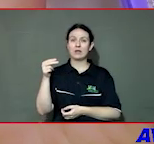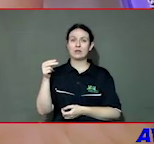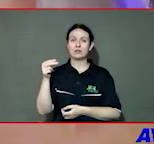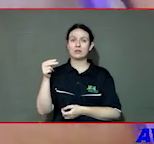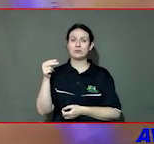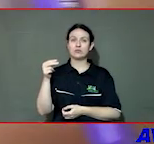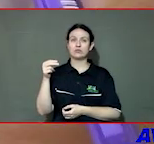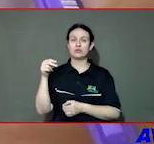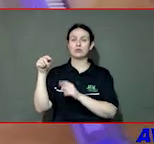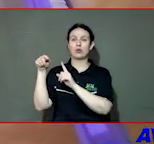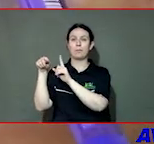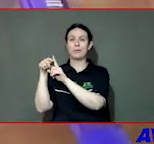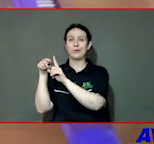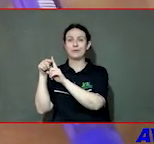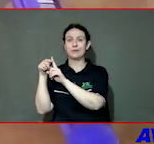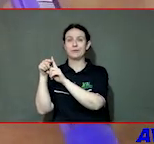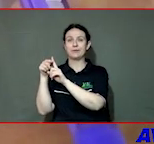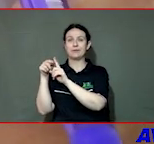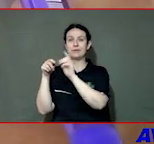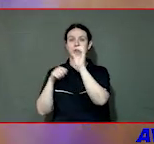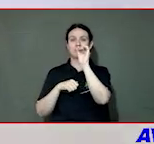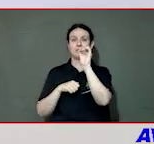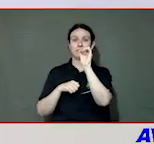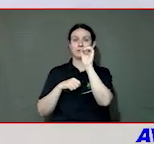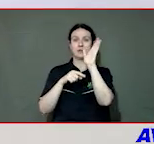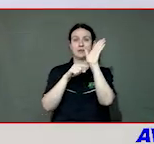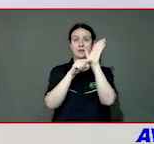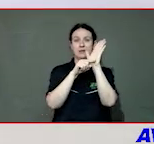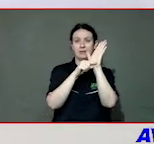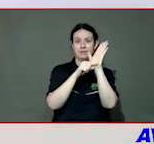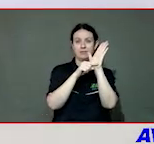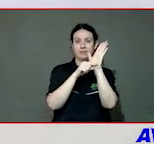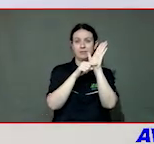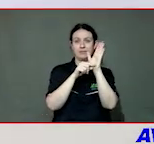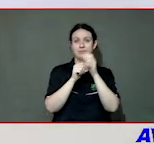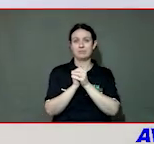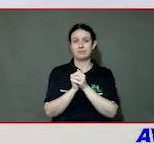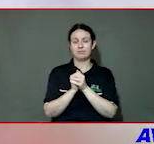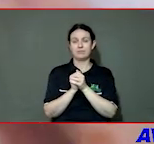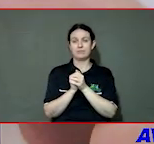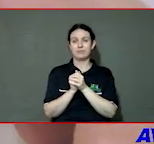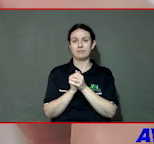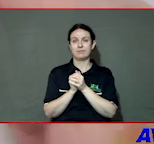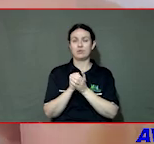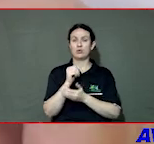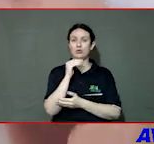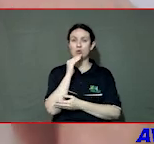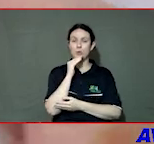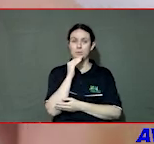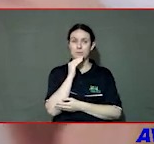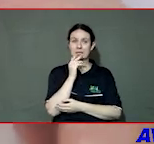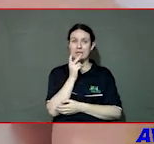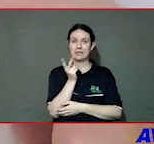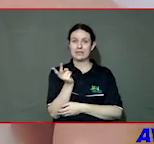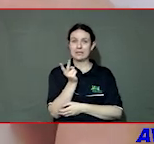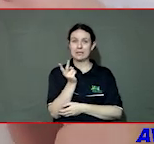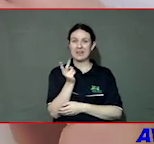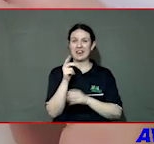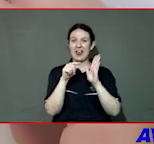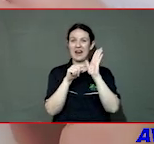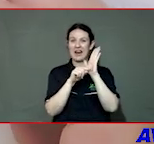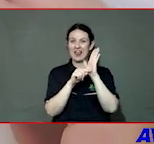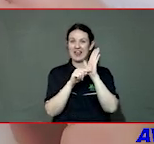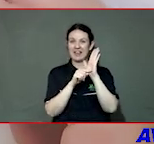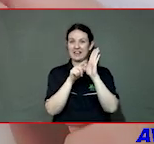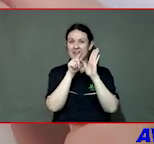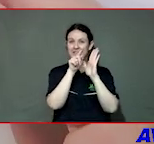delta positive and the oxygen is delta negative. So that means this negative part of